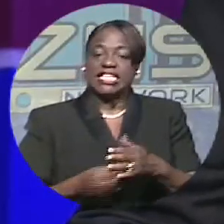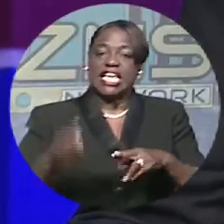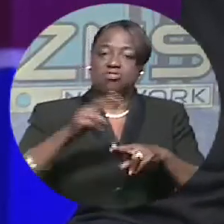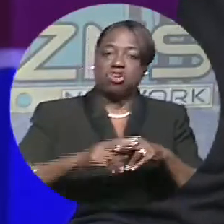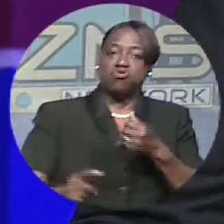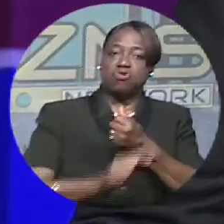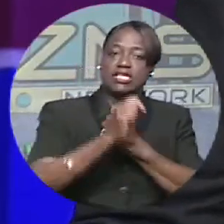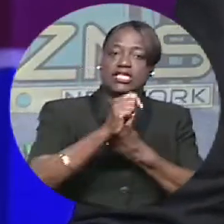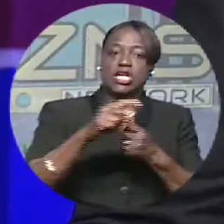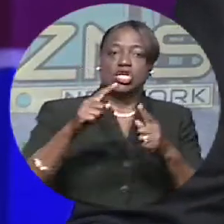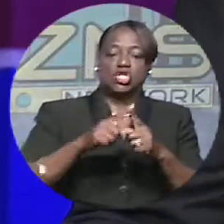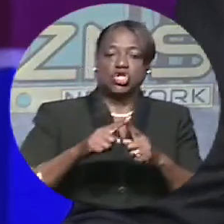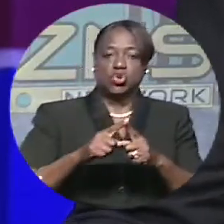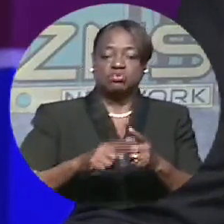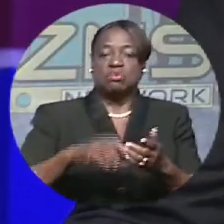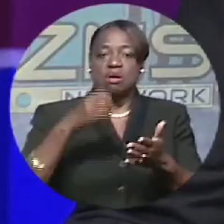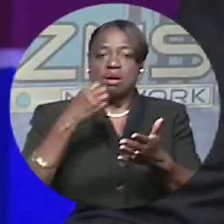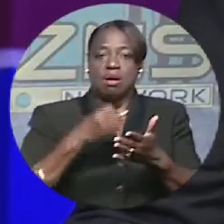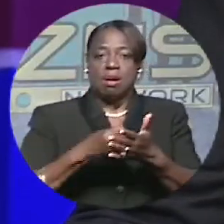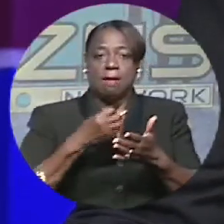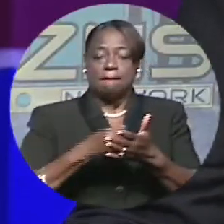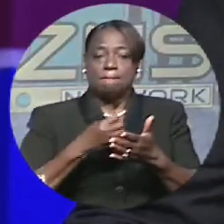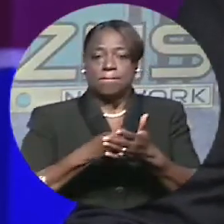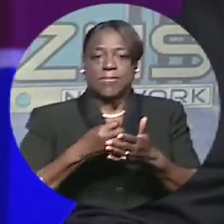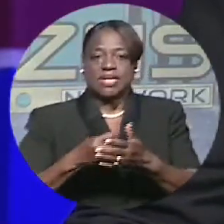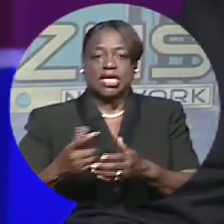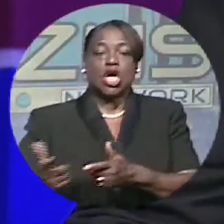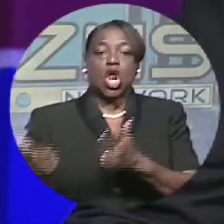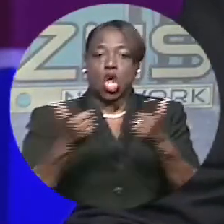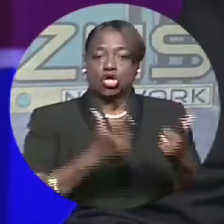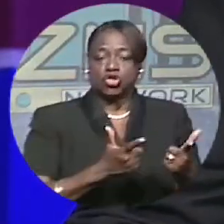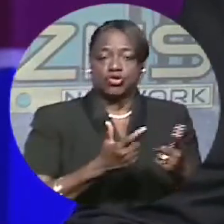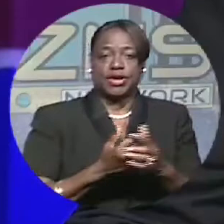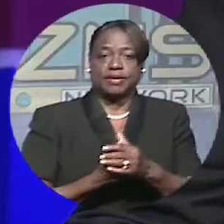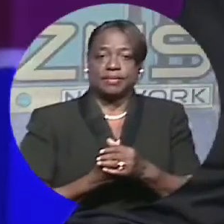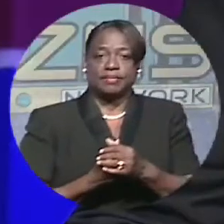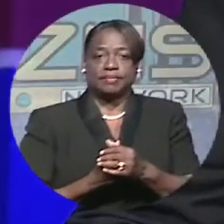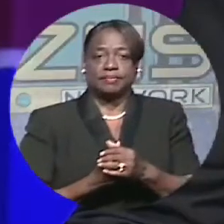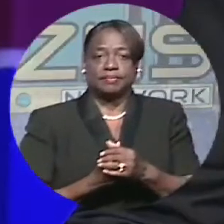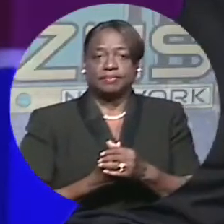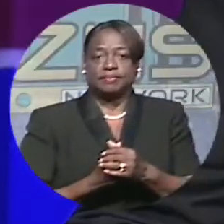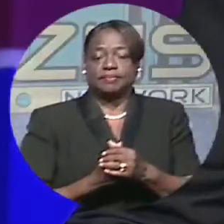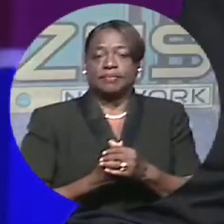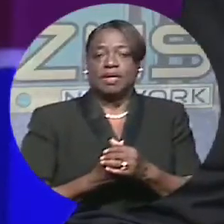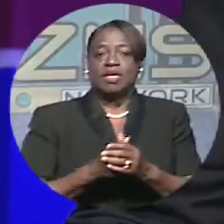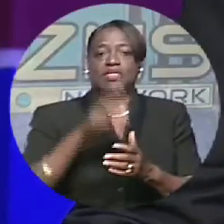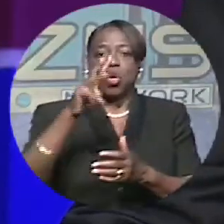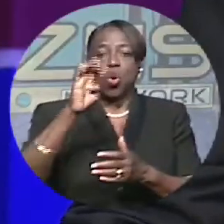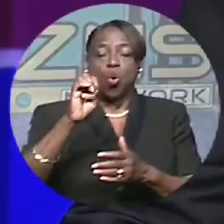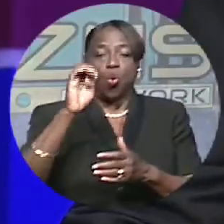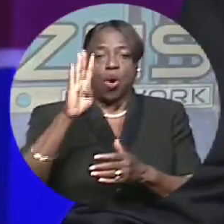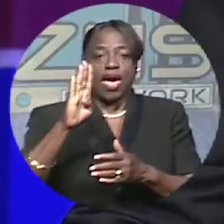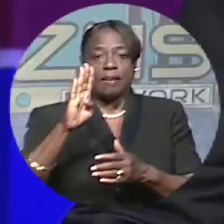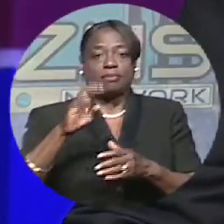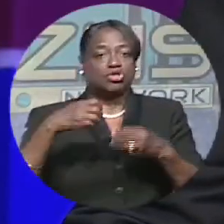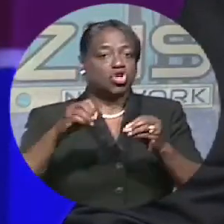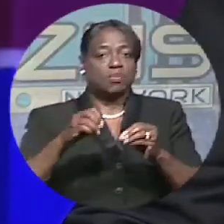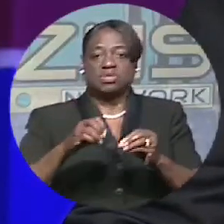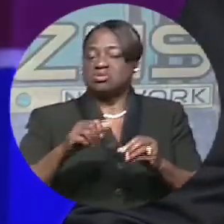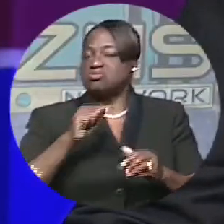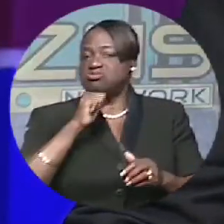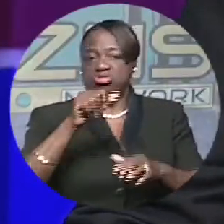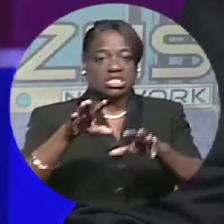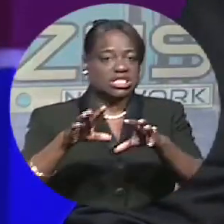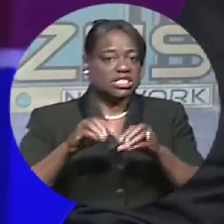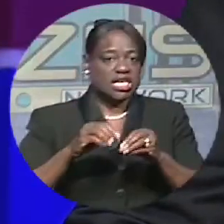And as Clint Watson tells us tonight, attorneys for all of the web shops, as well as the country's largest web boss, is not taking kindly to